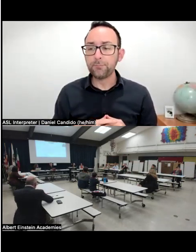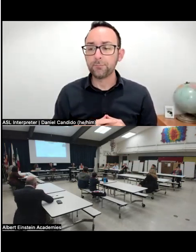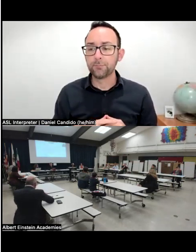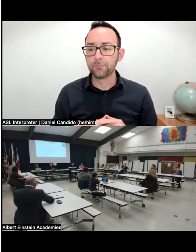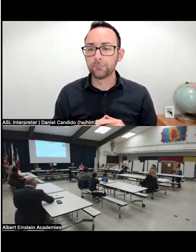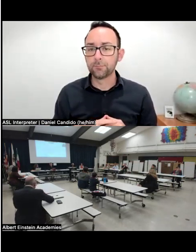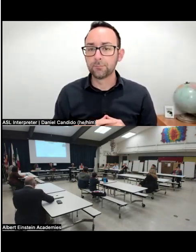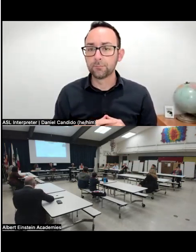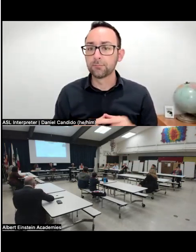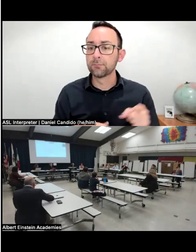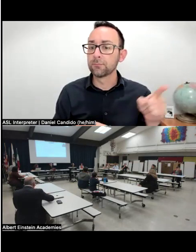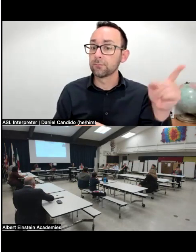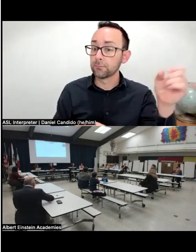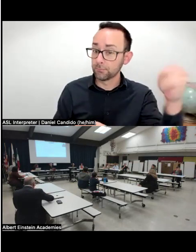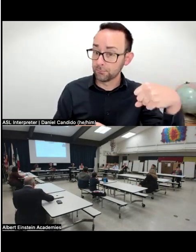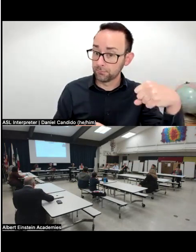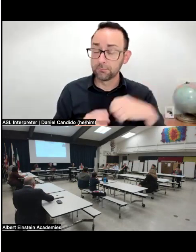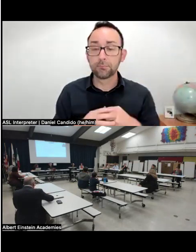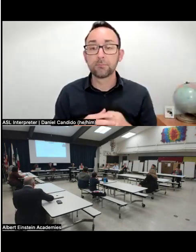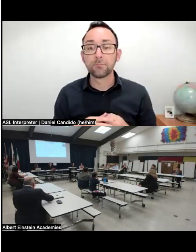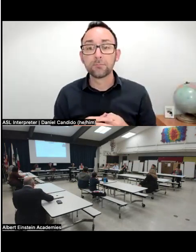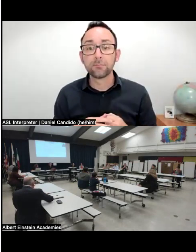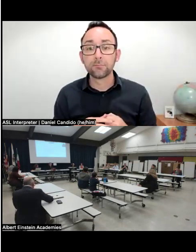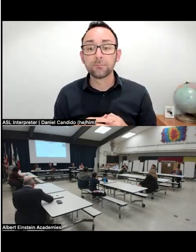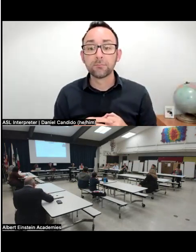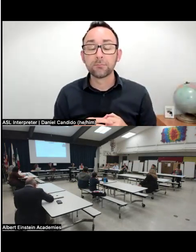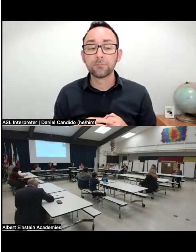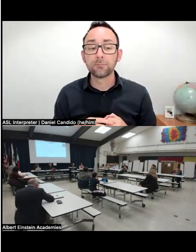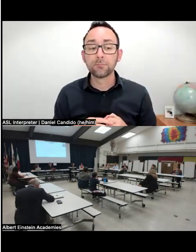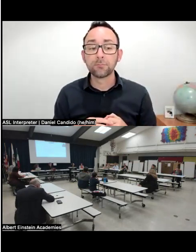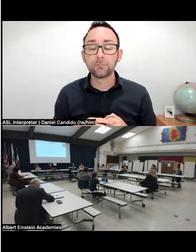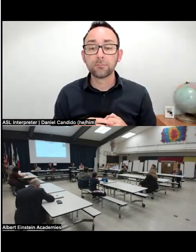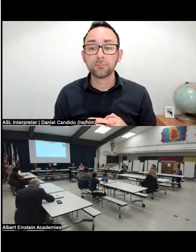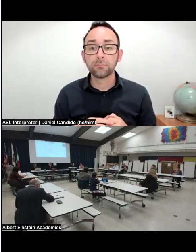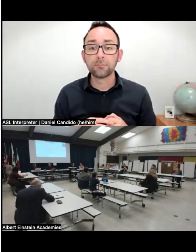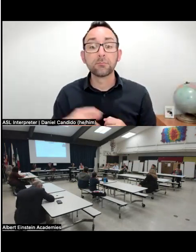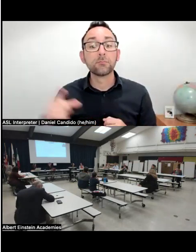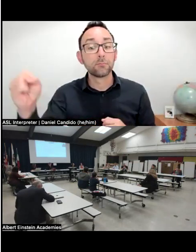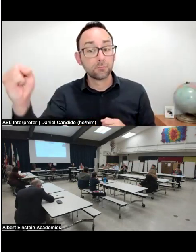Yes. Julia. Yes. Maria. Yeah.